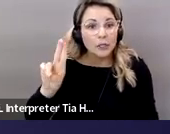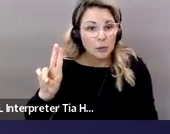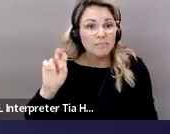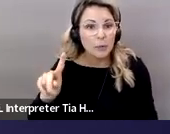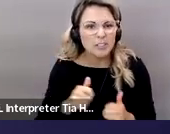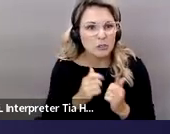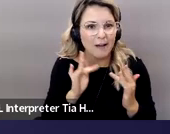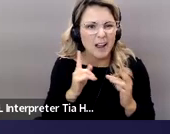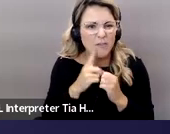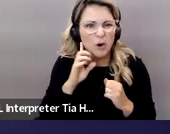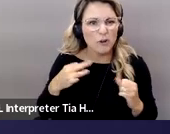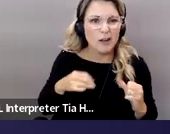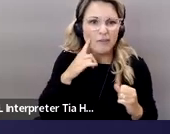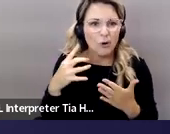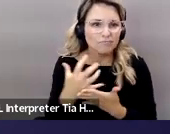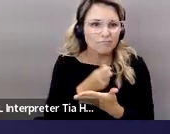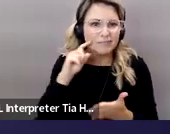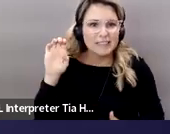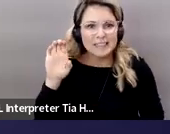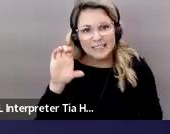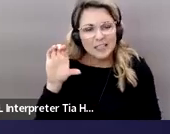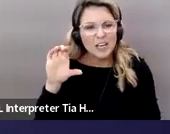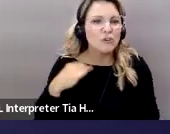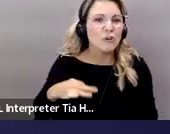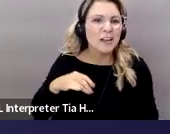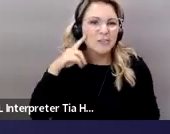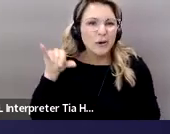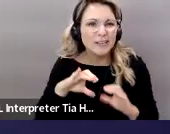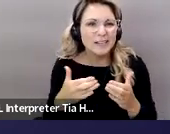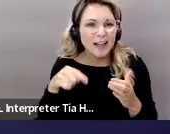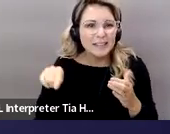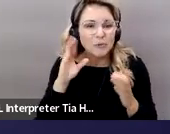walt.bauer@uky.edu. Please take a moment to complete our brief evaluation.